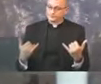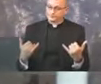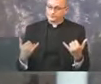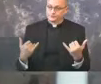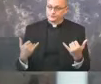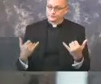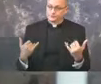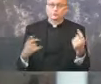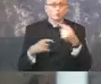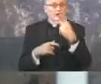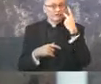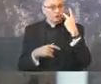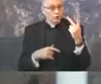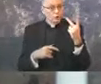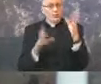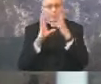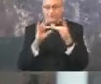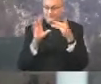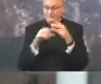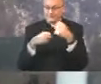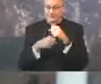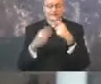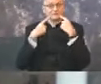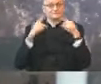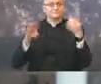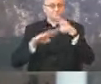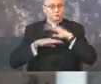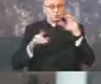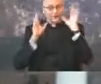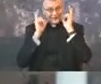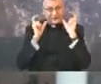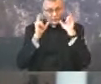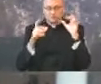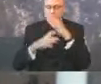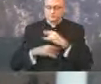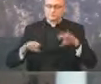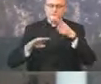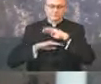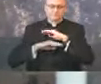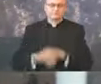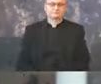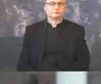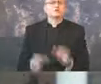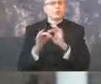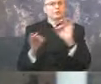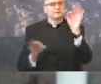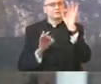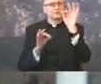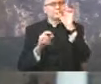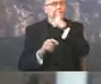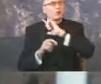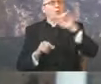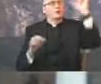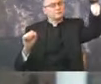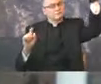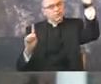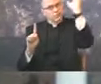el pasaje en que estaba escrito. El Espíritu del Señor está sobre